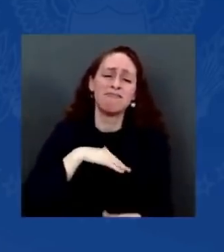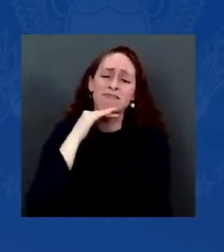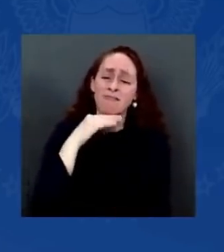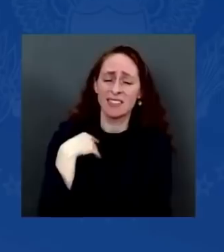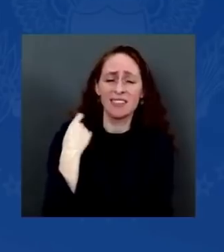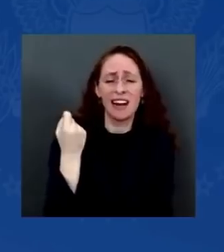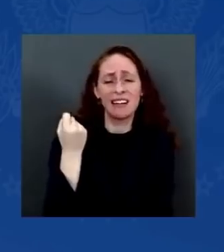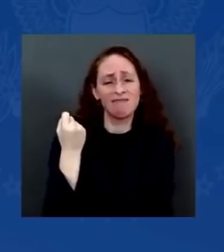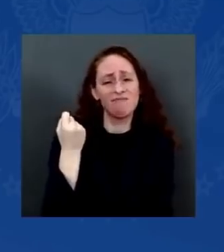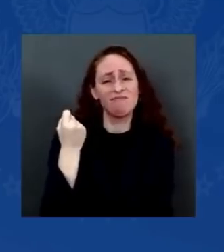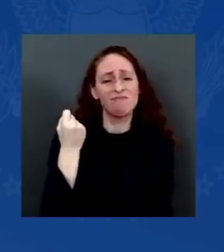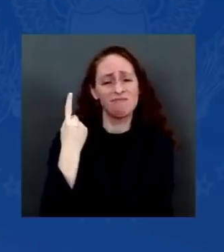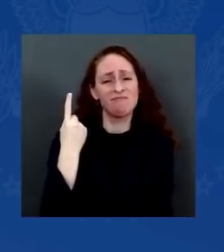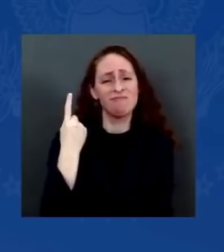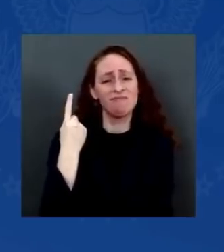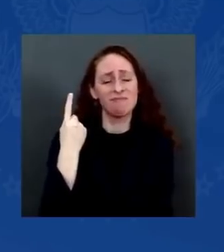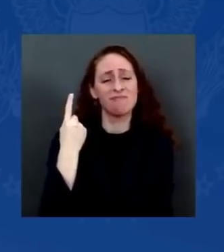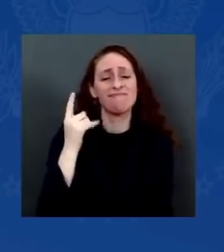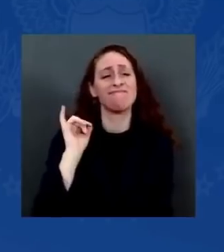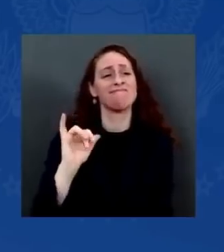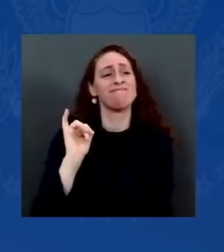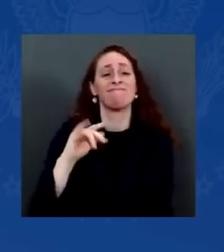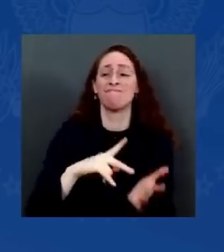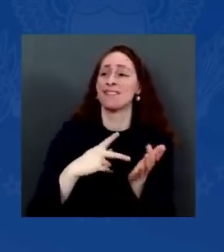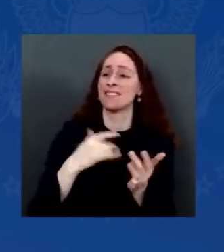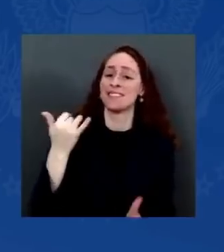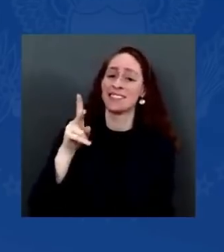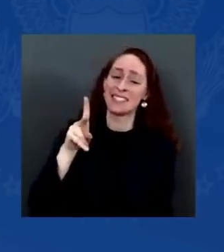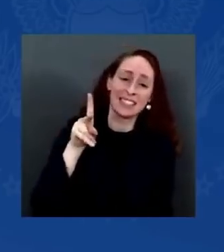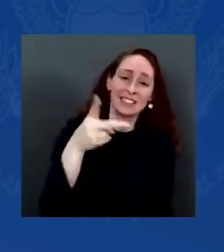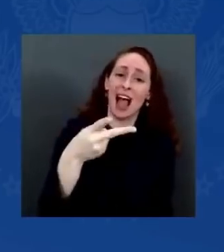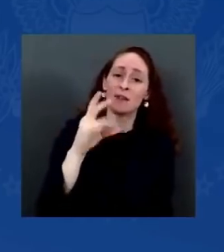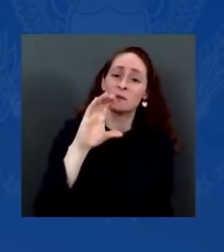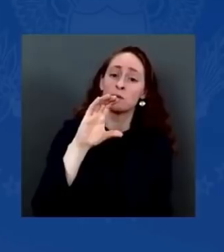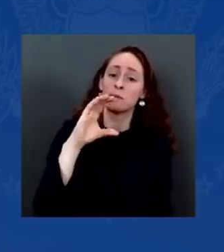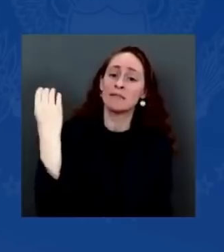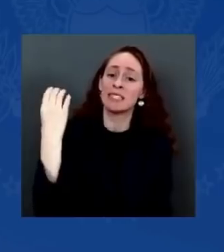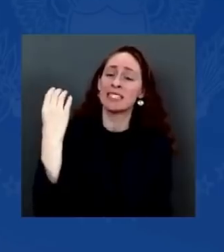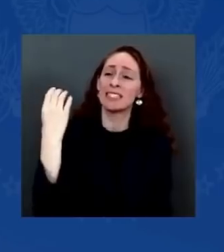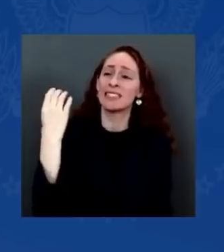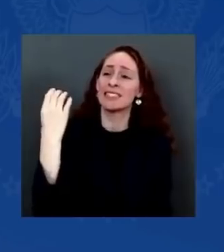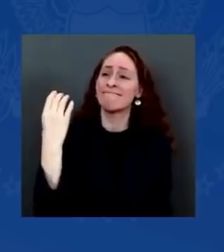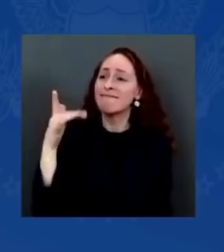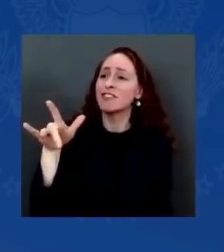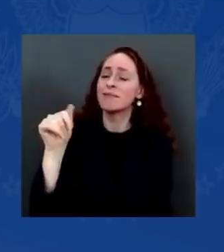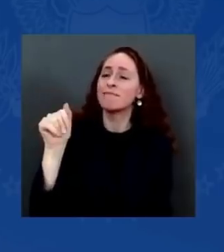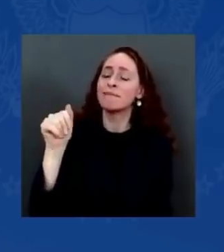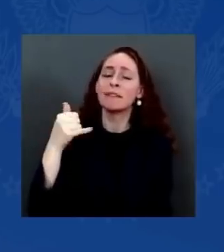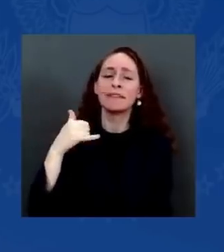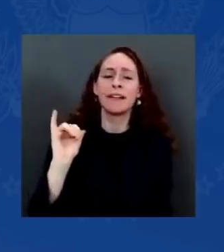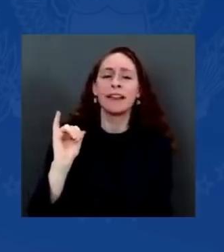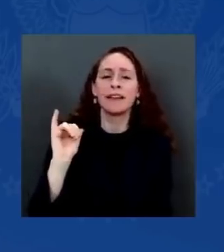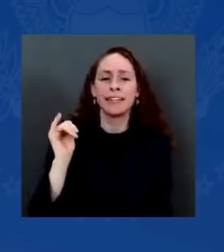there. Tens of millions have gotten sick. We've all experienced upheaval in our lives. But while COVID